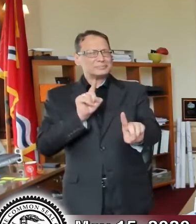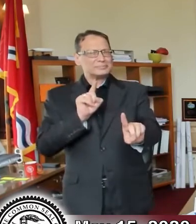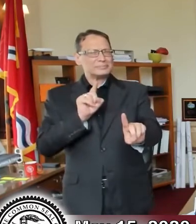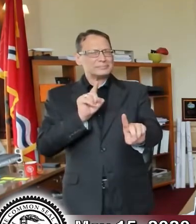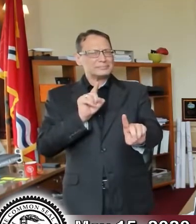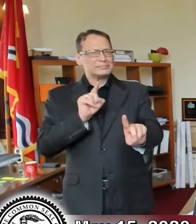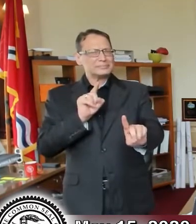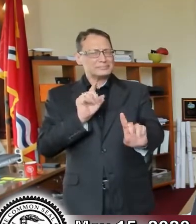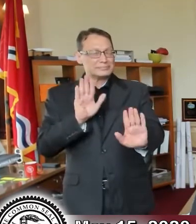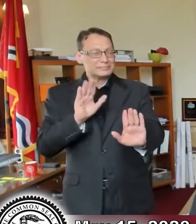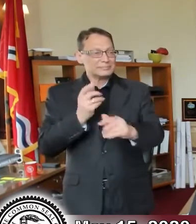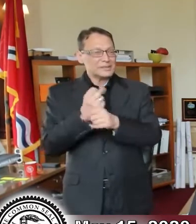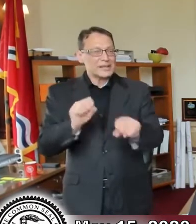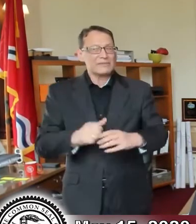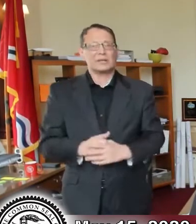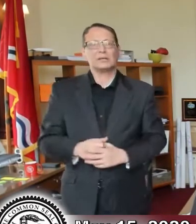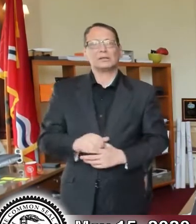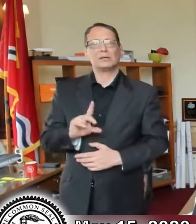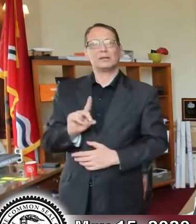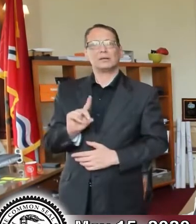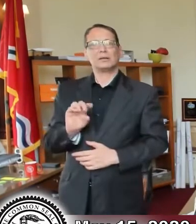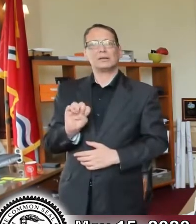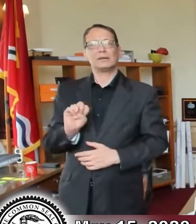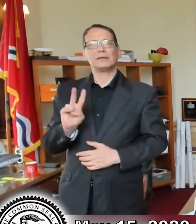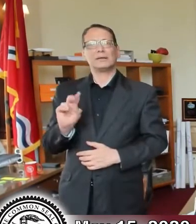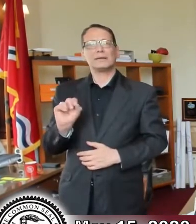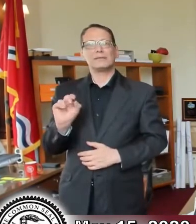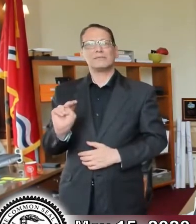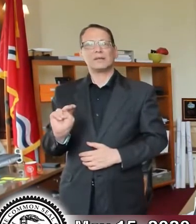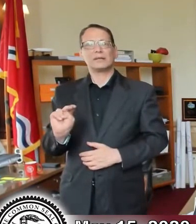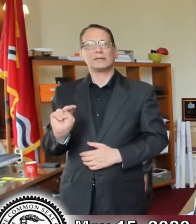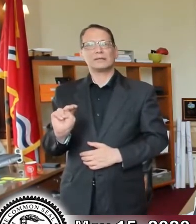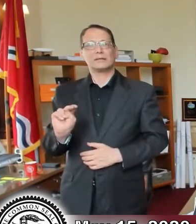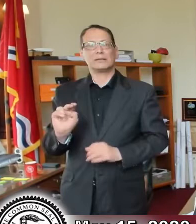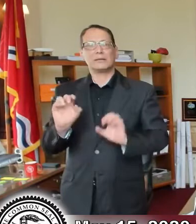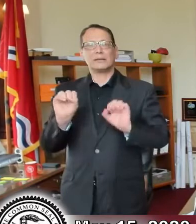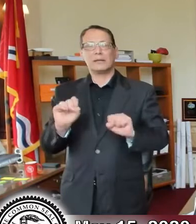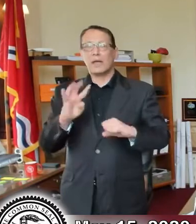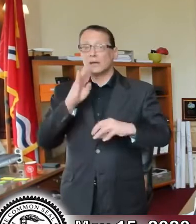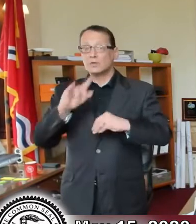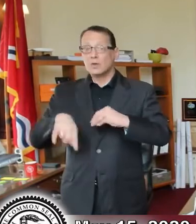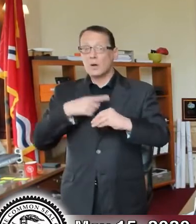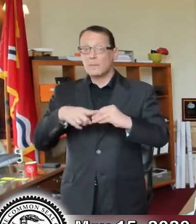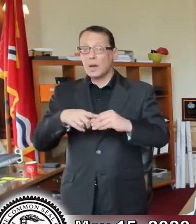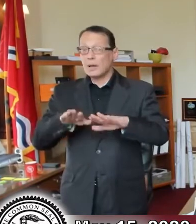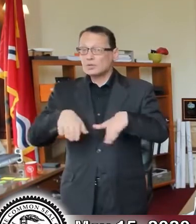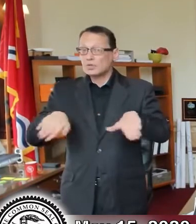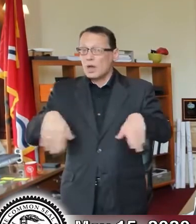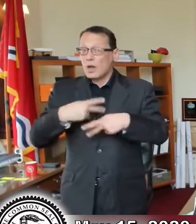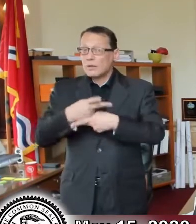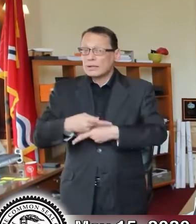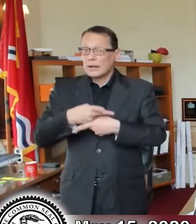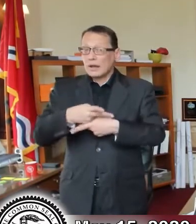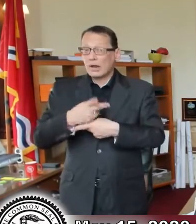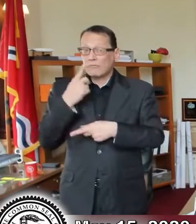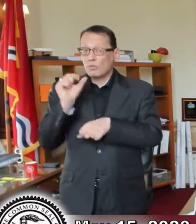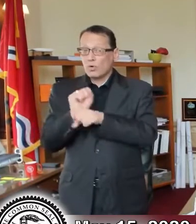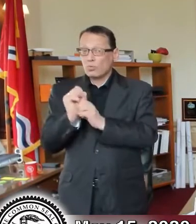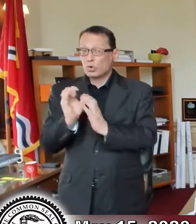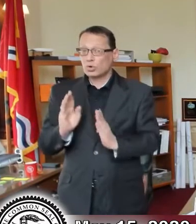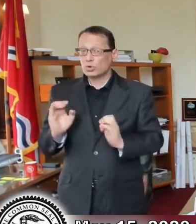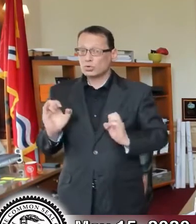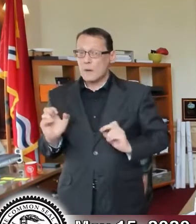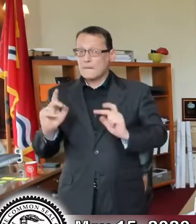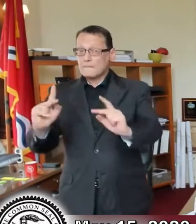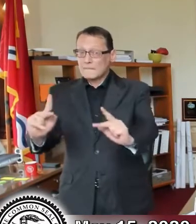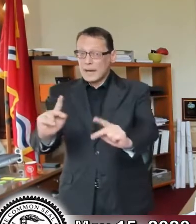and keep everyone safe. Devin's question today, Mayor, can you speak to child care for workers who will be going back to work on